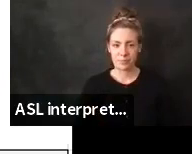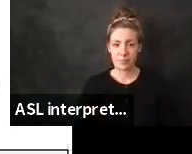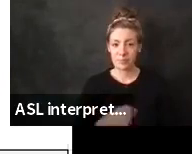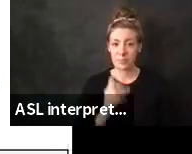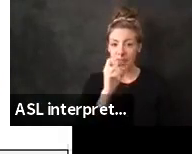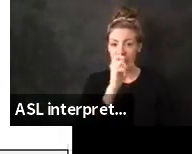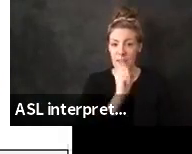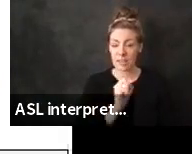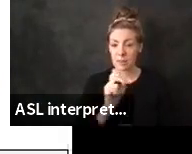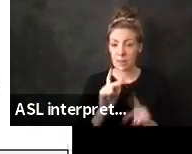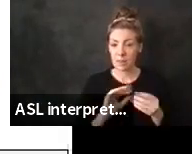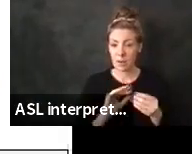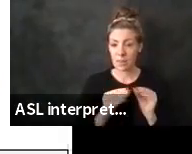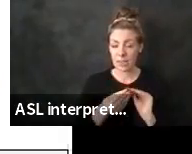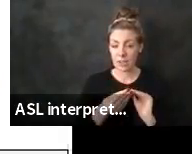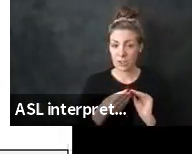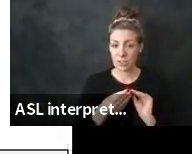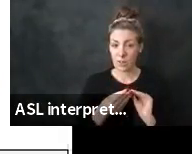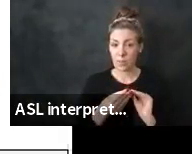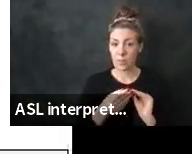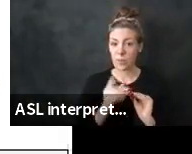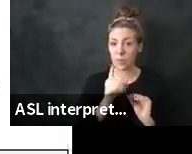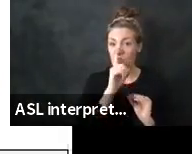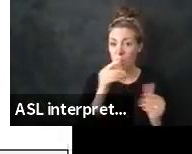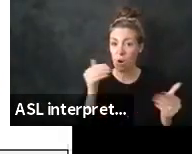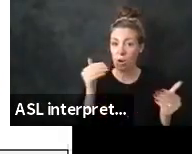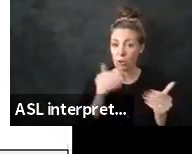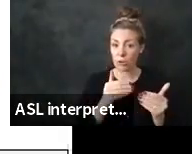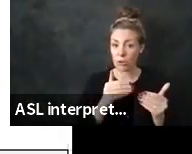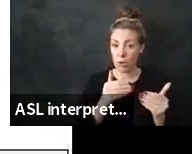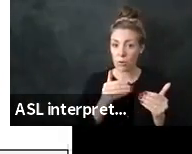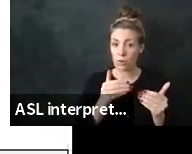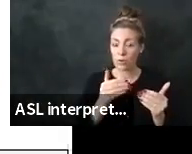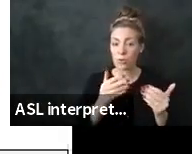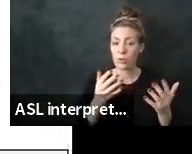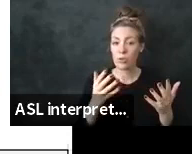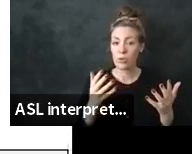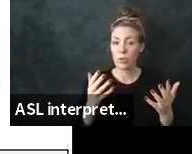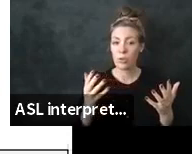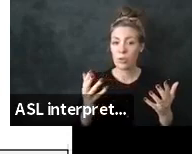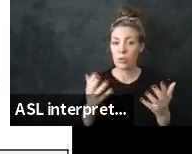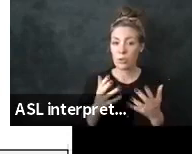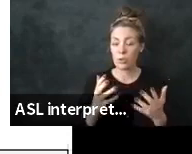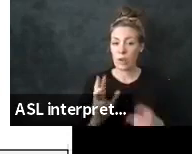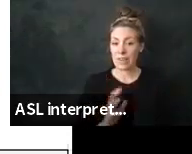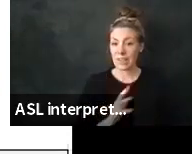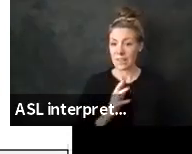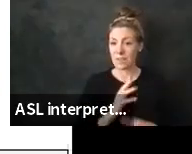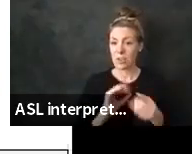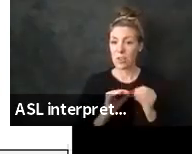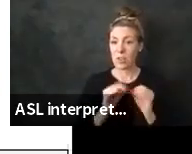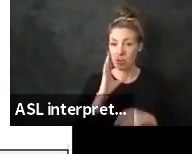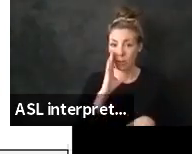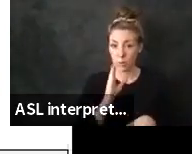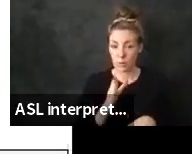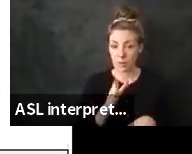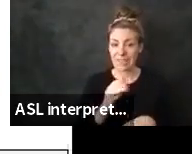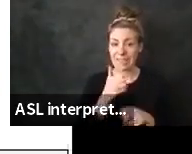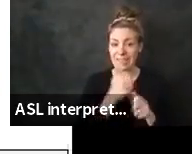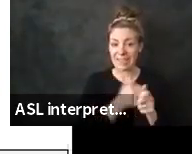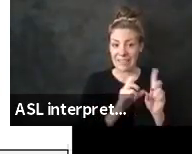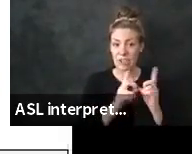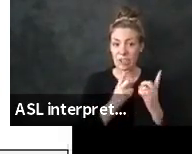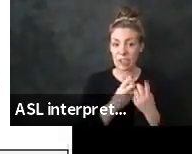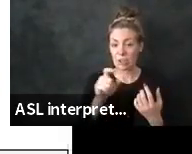population numbers are close to what the official numbers will be, each district should